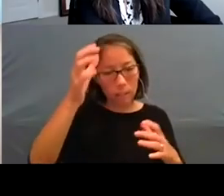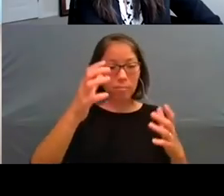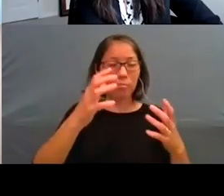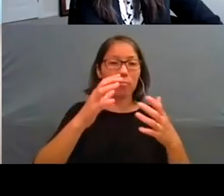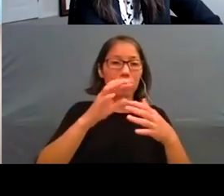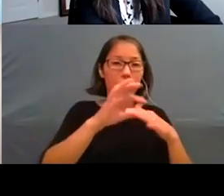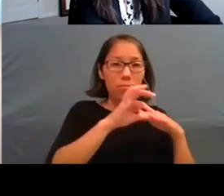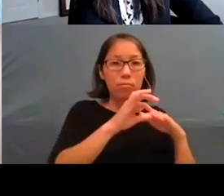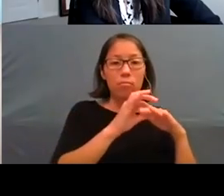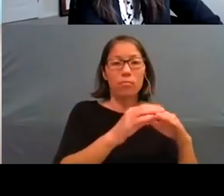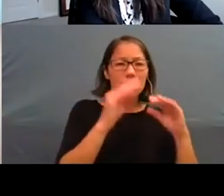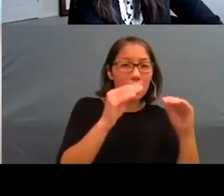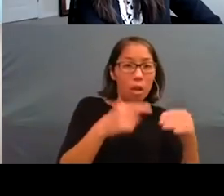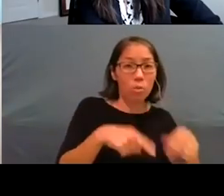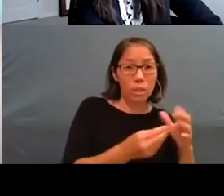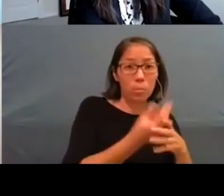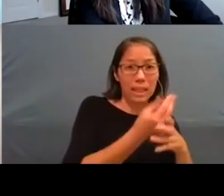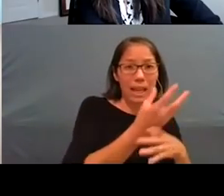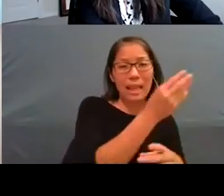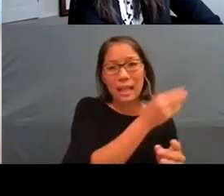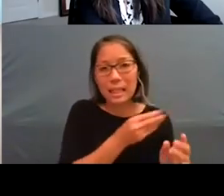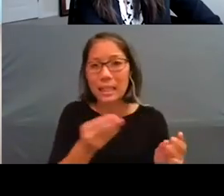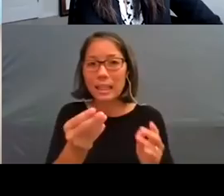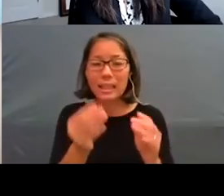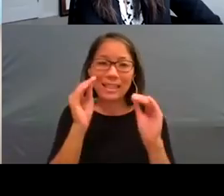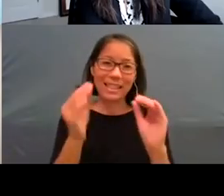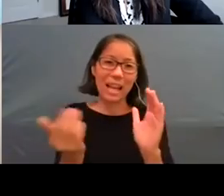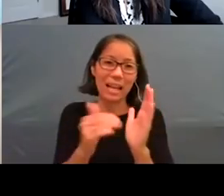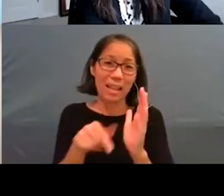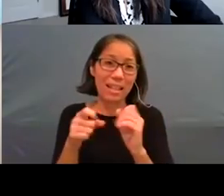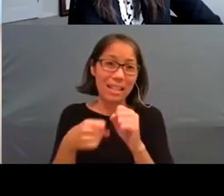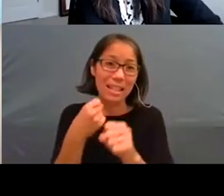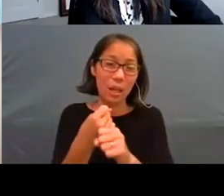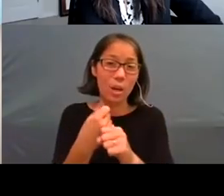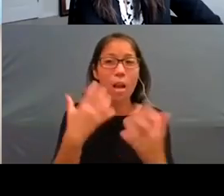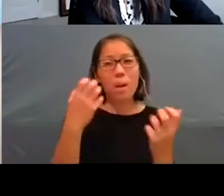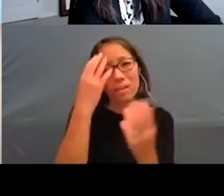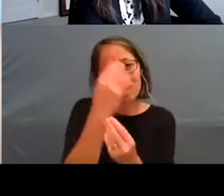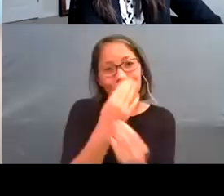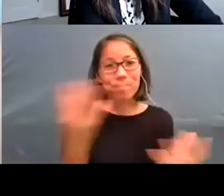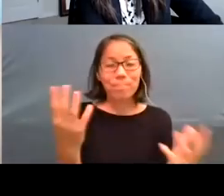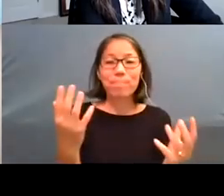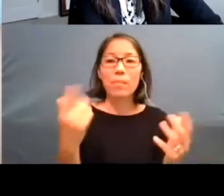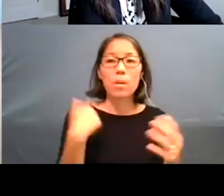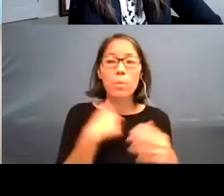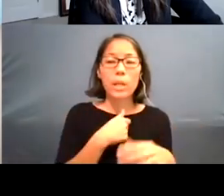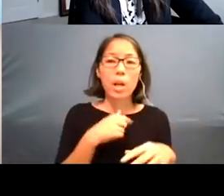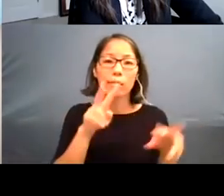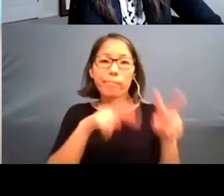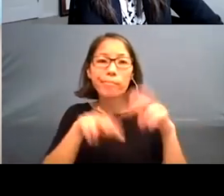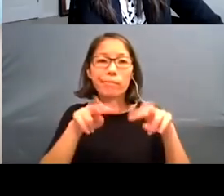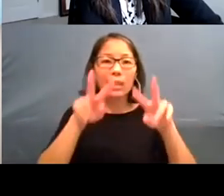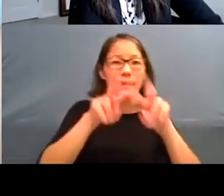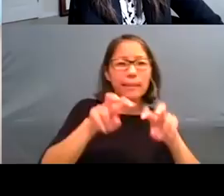back into this coming school year. But I just want to let everybody know too that while we are looking to assess and screen,